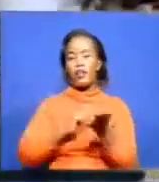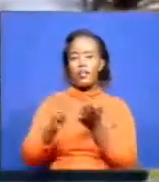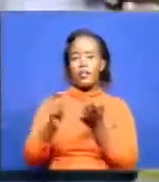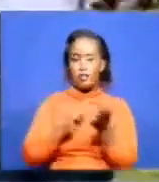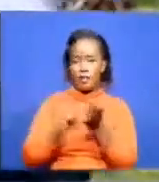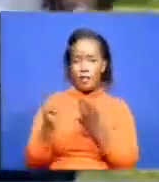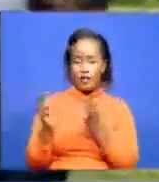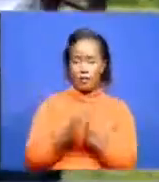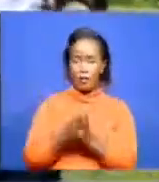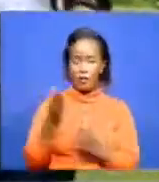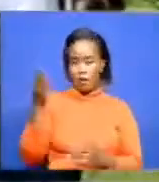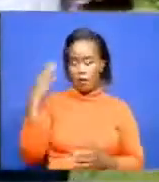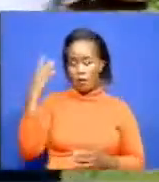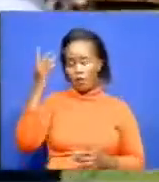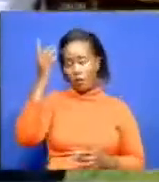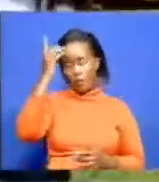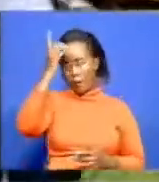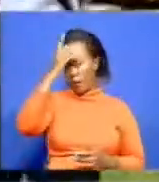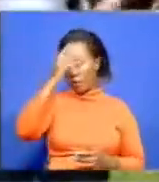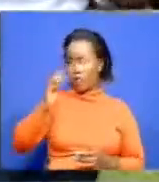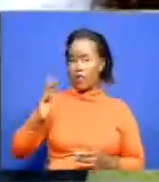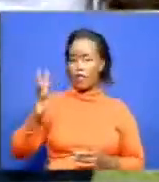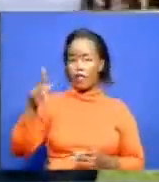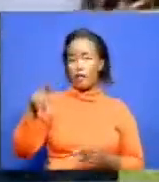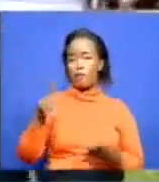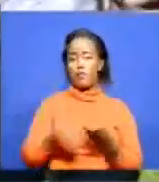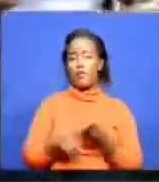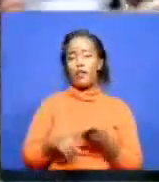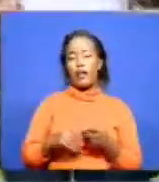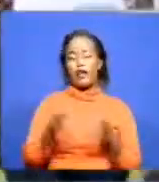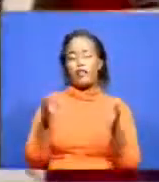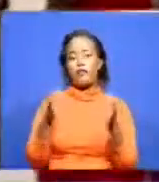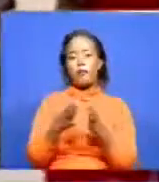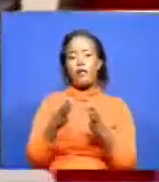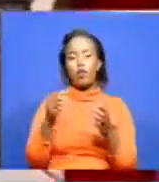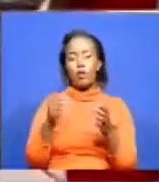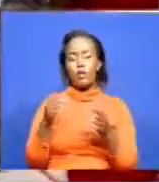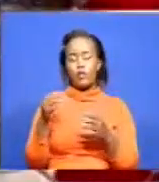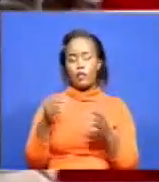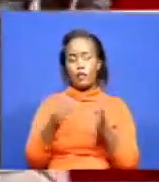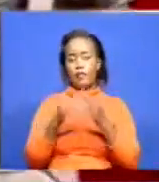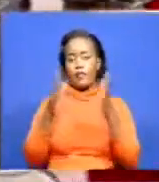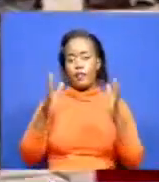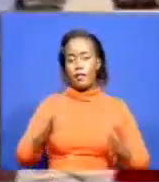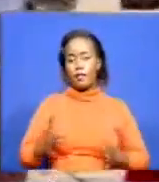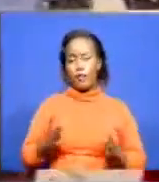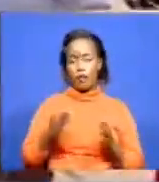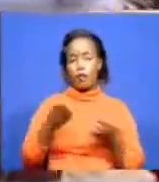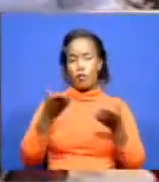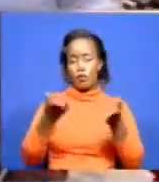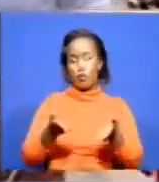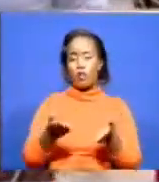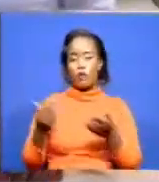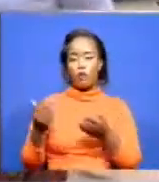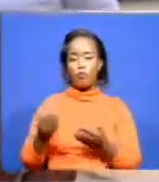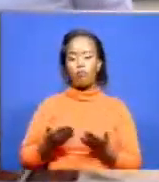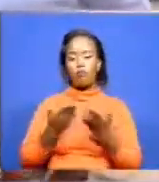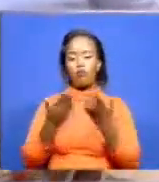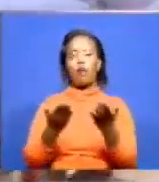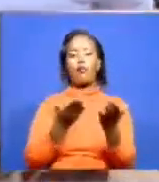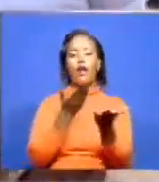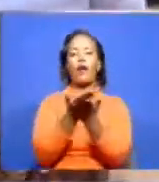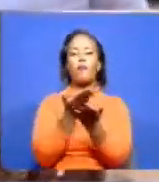by former Dagoretti South MP Dennis Waweru and Minority Whip in the National Assembly Junet Mohammed, are expected to file an appeal against the decision